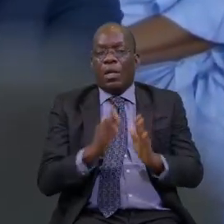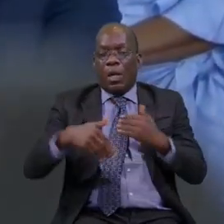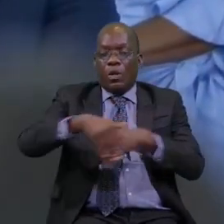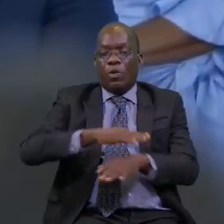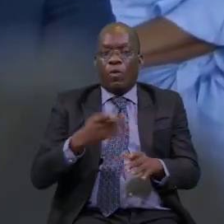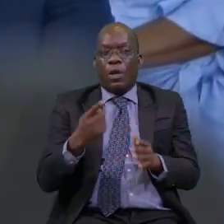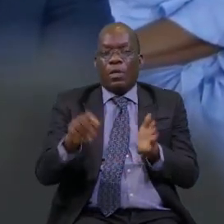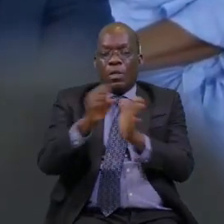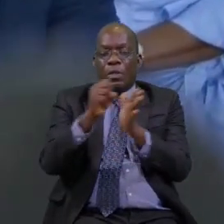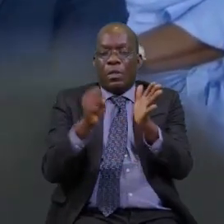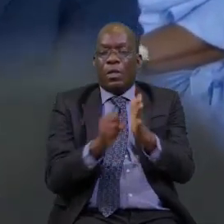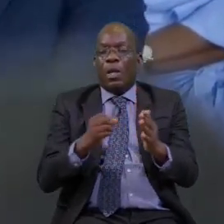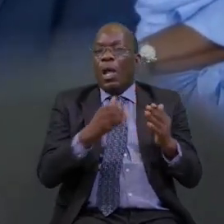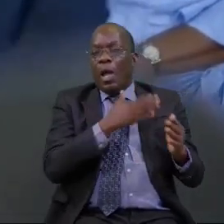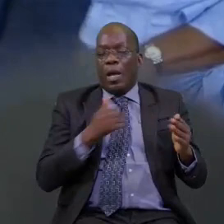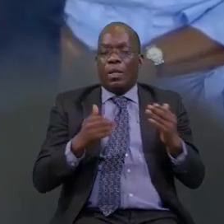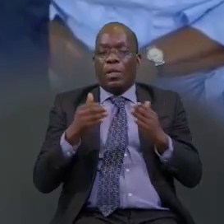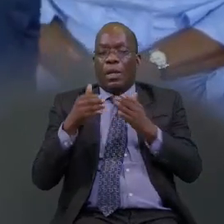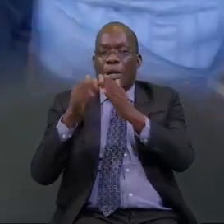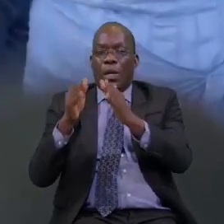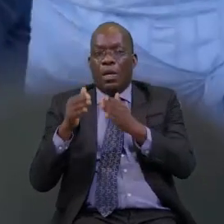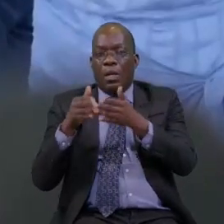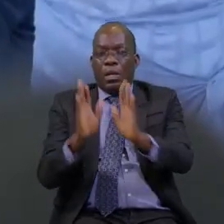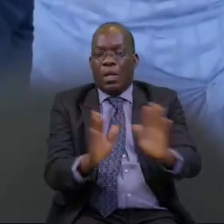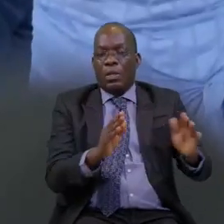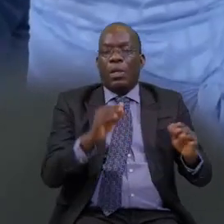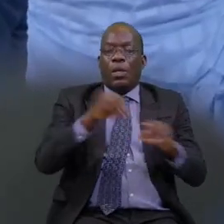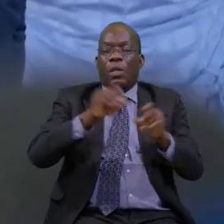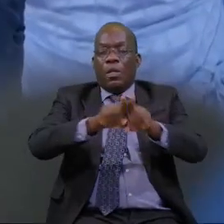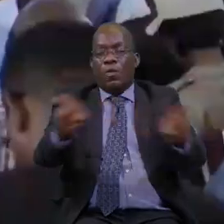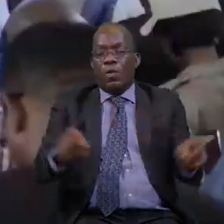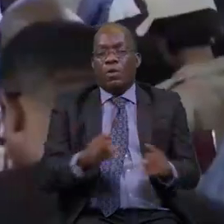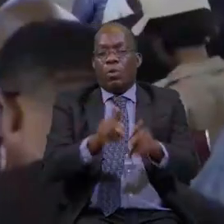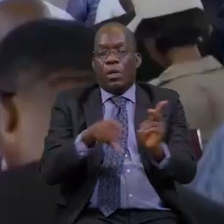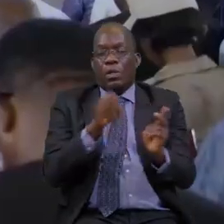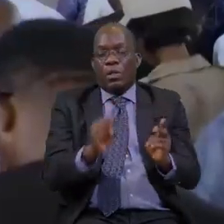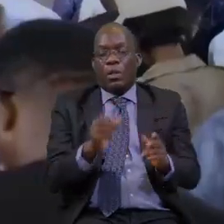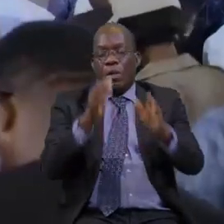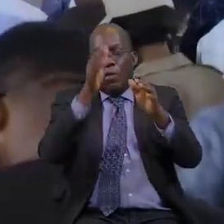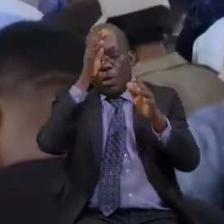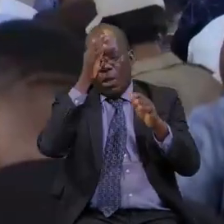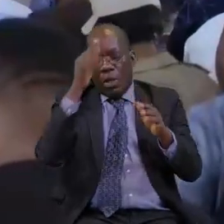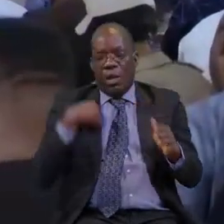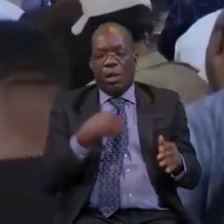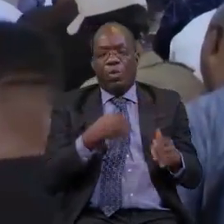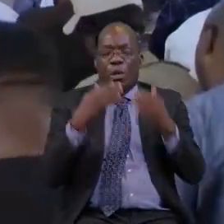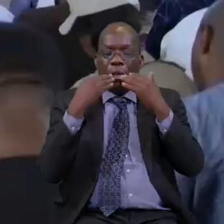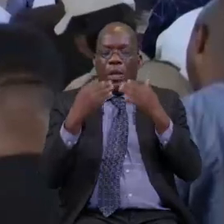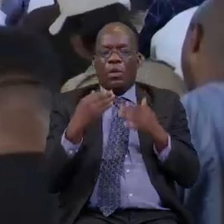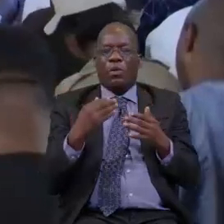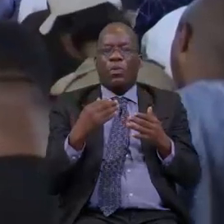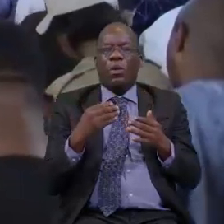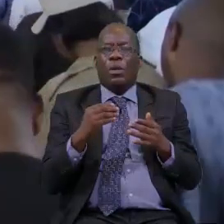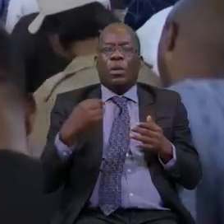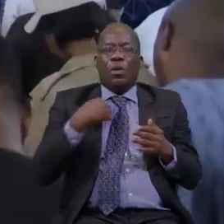leaders beyond the state. A word of prayer. Father, we thank you. We're here not